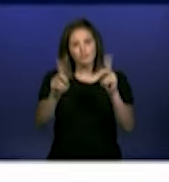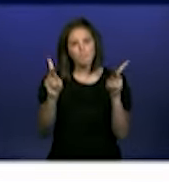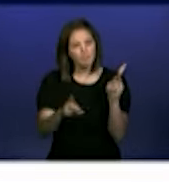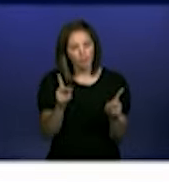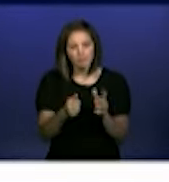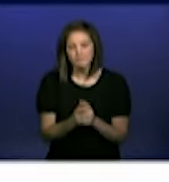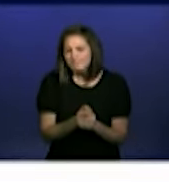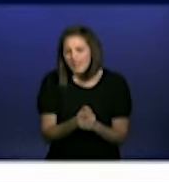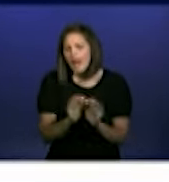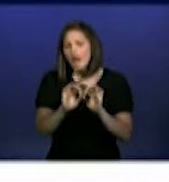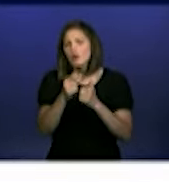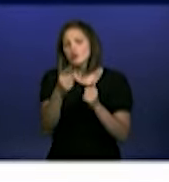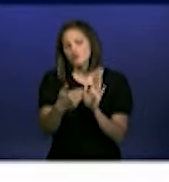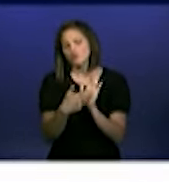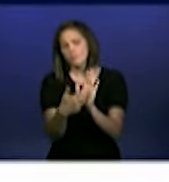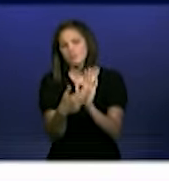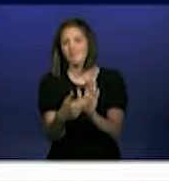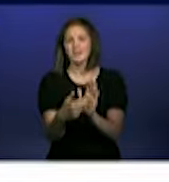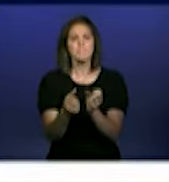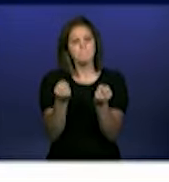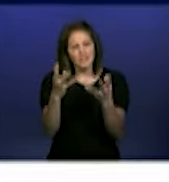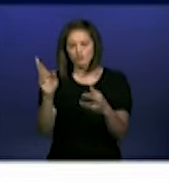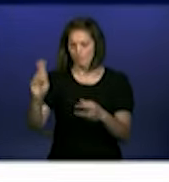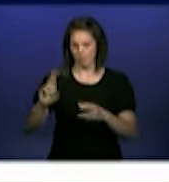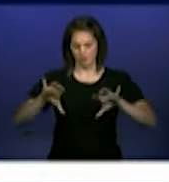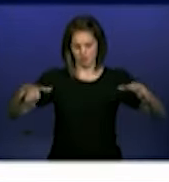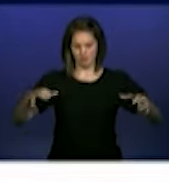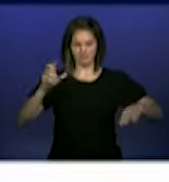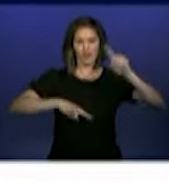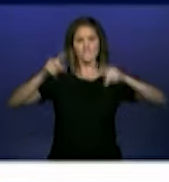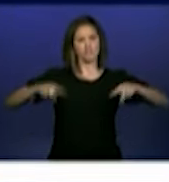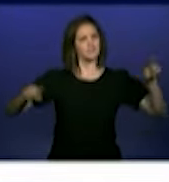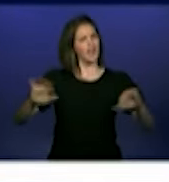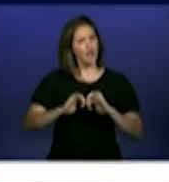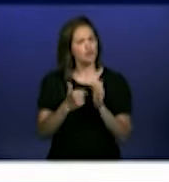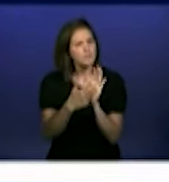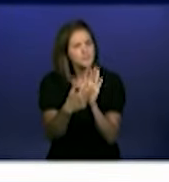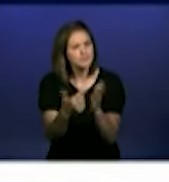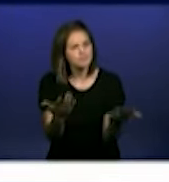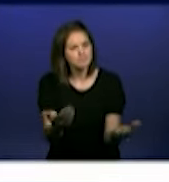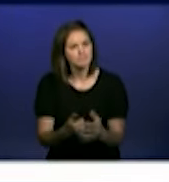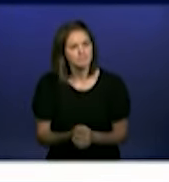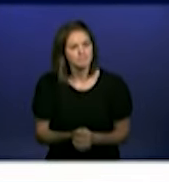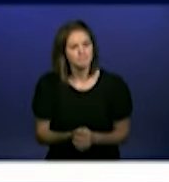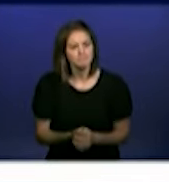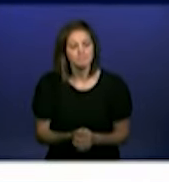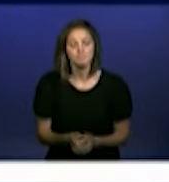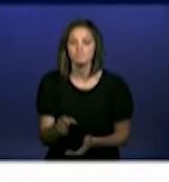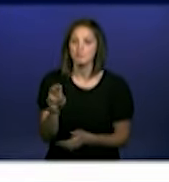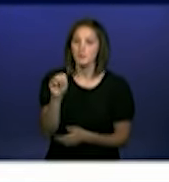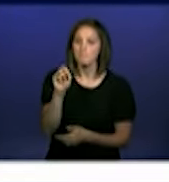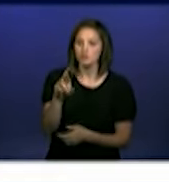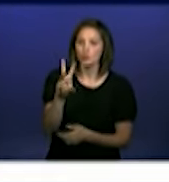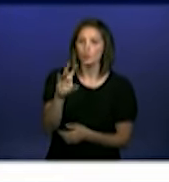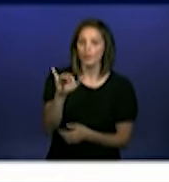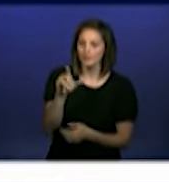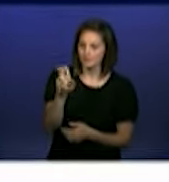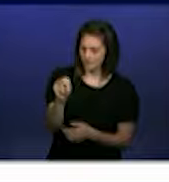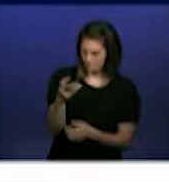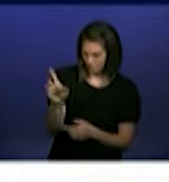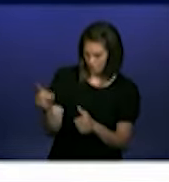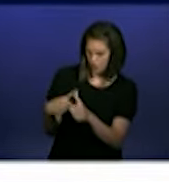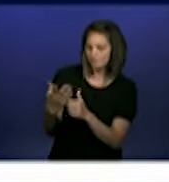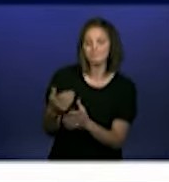the diverse interests of your Republican constituents? All right, Mr. Wilson, the first minute is yours. Yeah, thanks, Tyden.